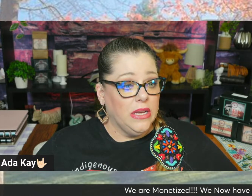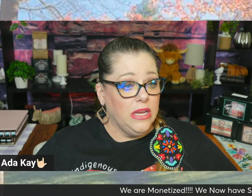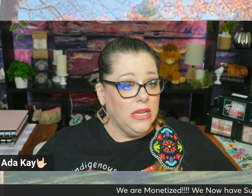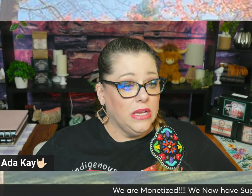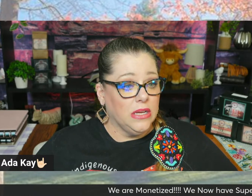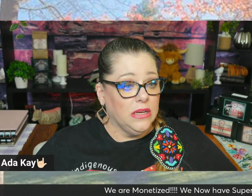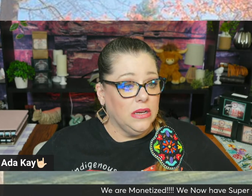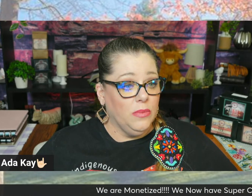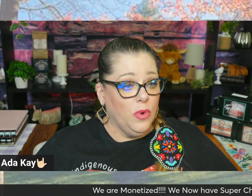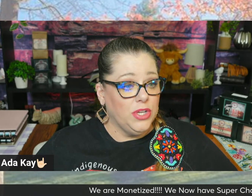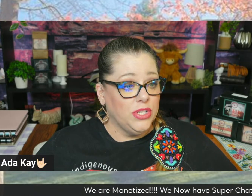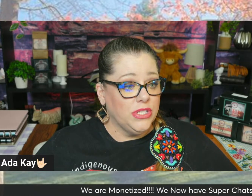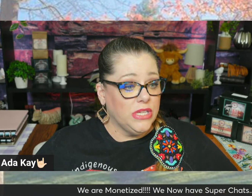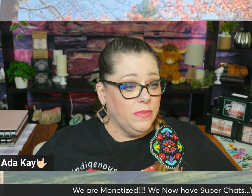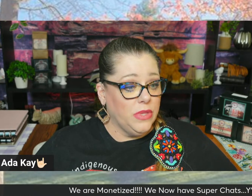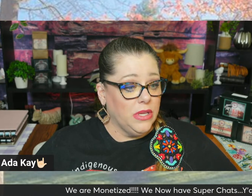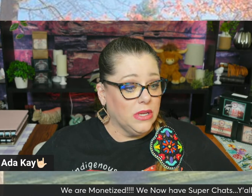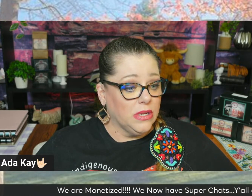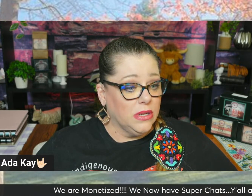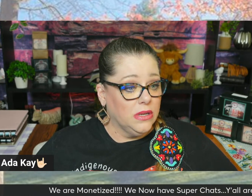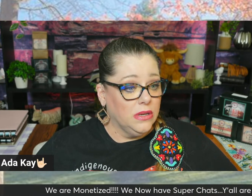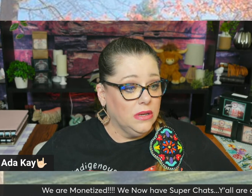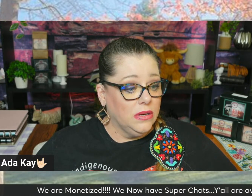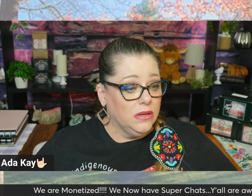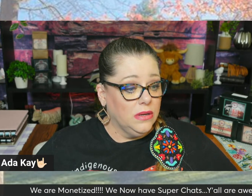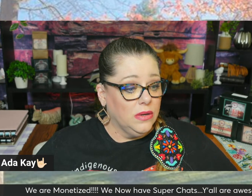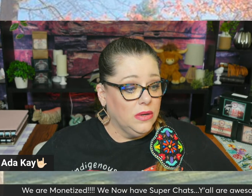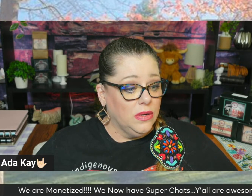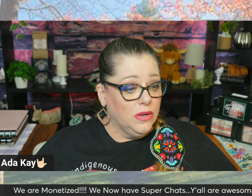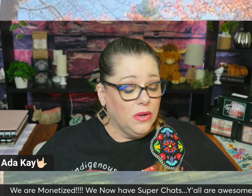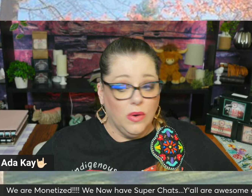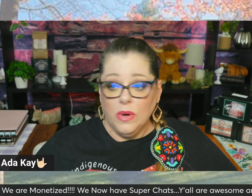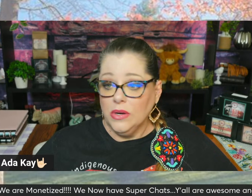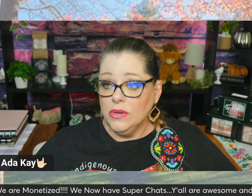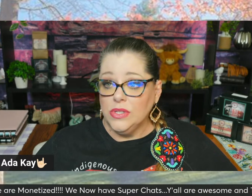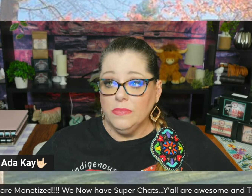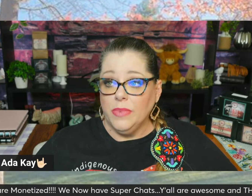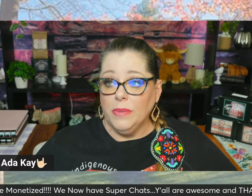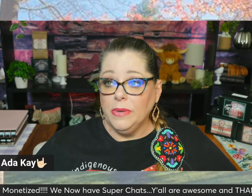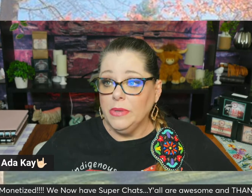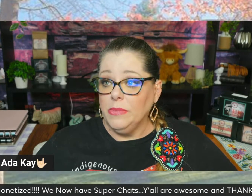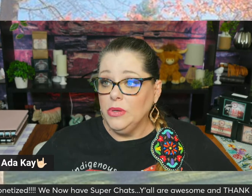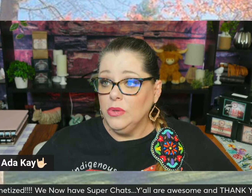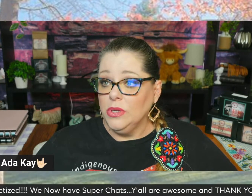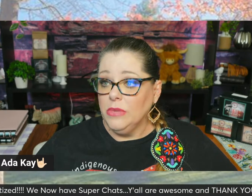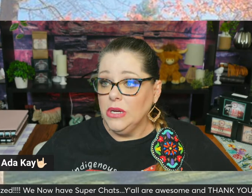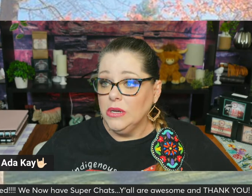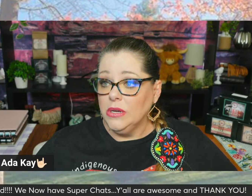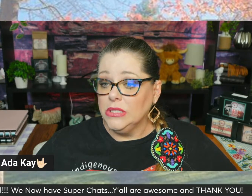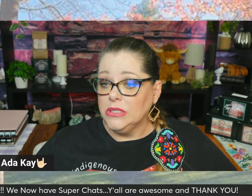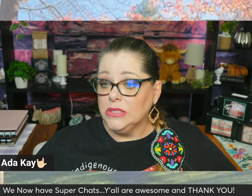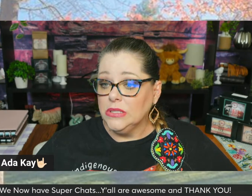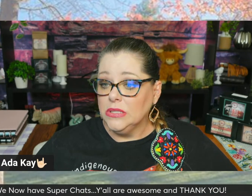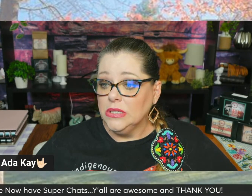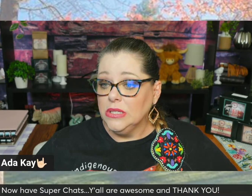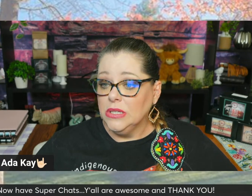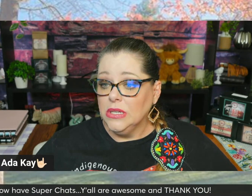How did he get it? I'm watching the same thing. Oh, I heard something pop up. Let me go look in my